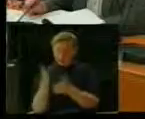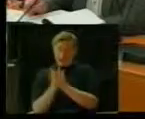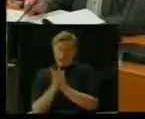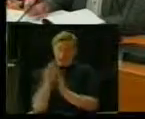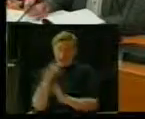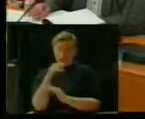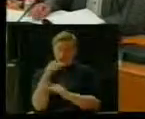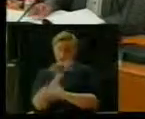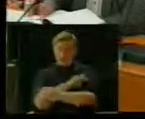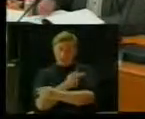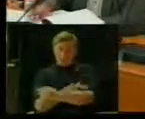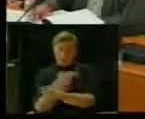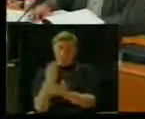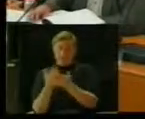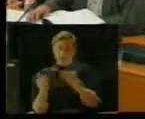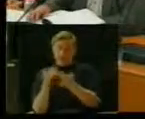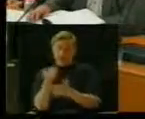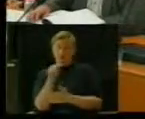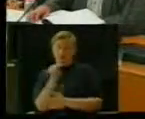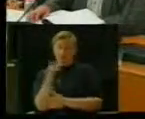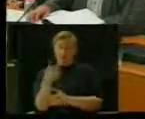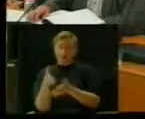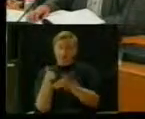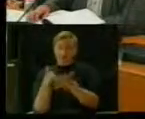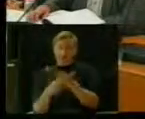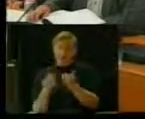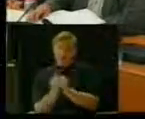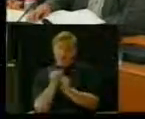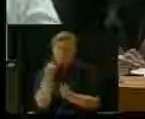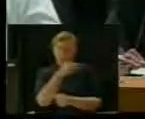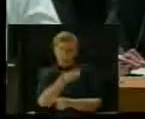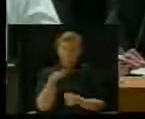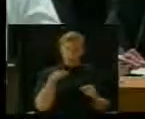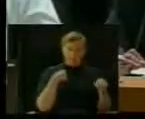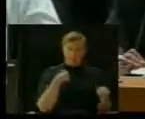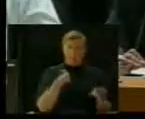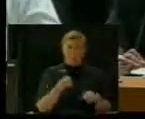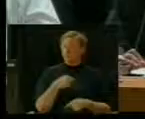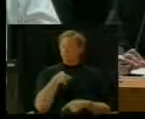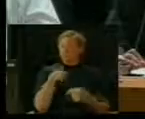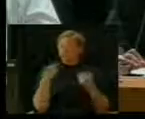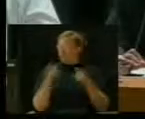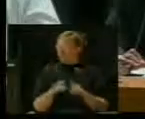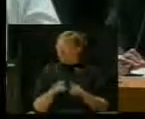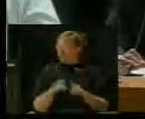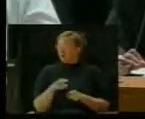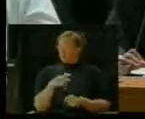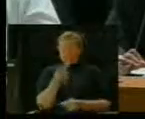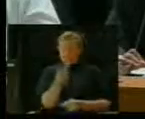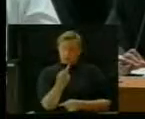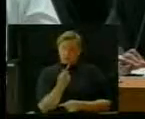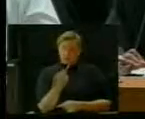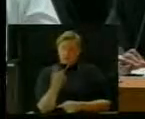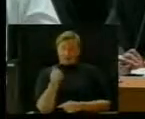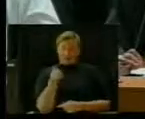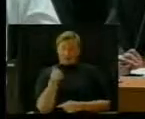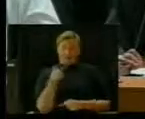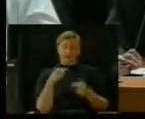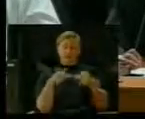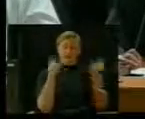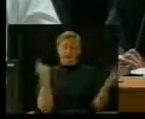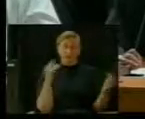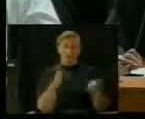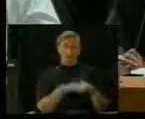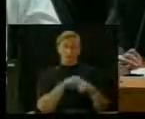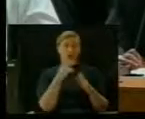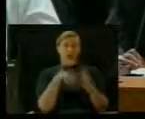ask for this power, something that you didn't discuss in your committee with your other members. Well, Mr. Lambert, I would agree with you that you and I have a